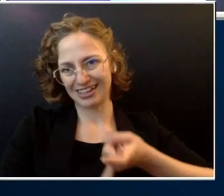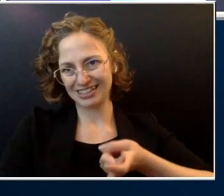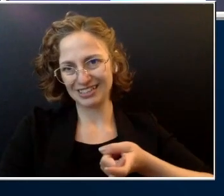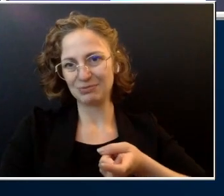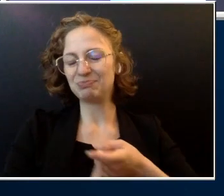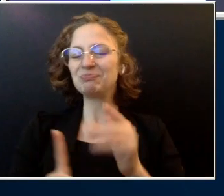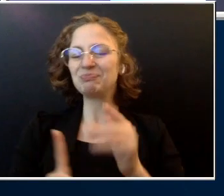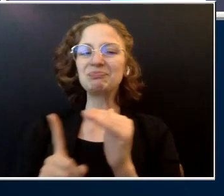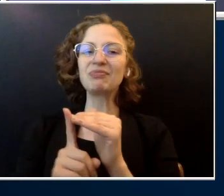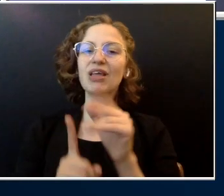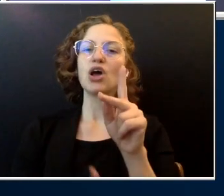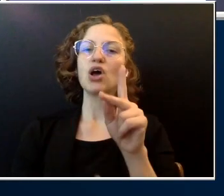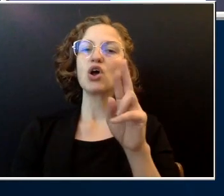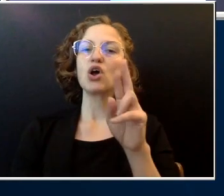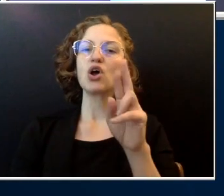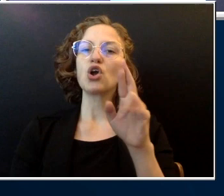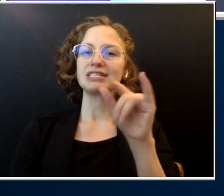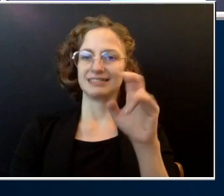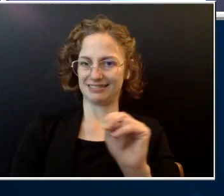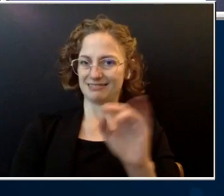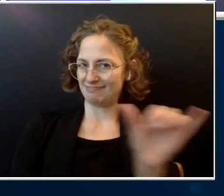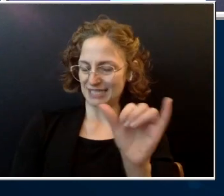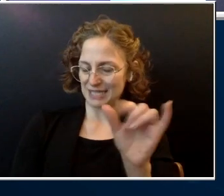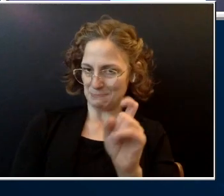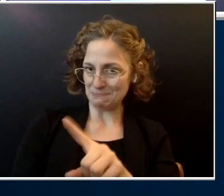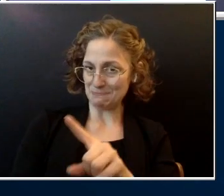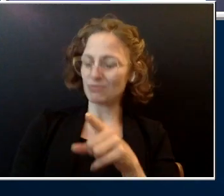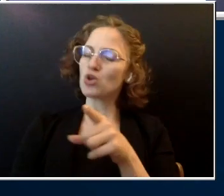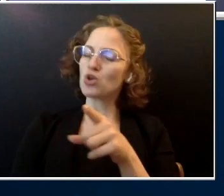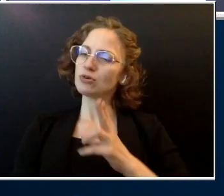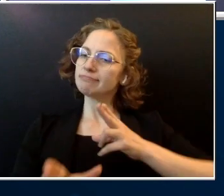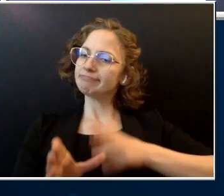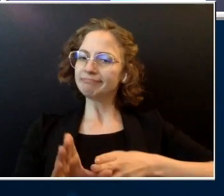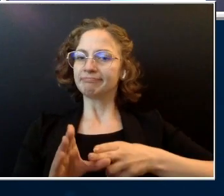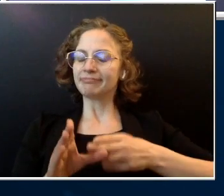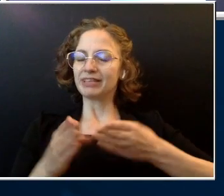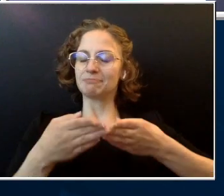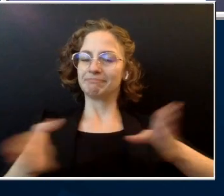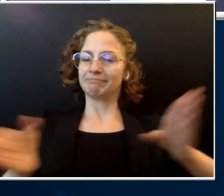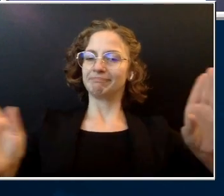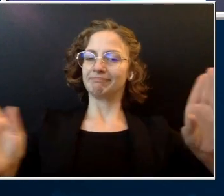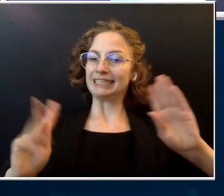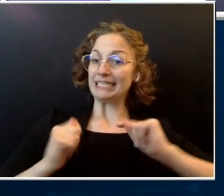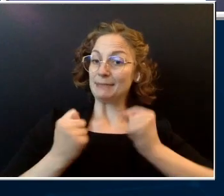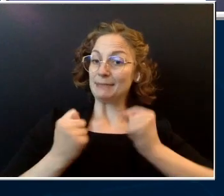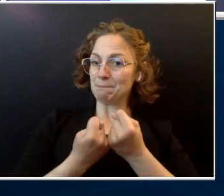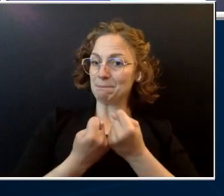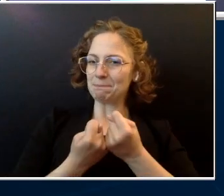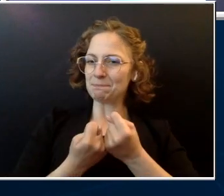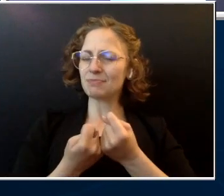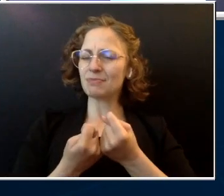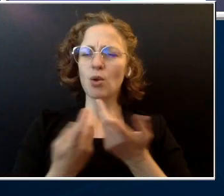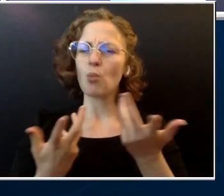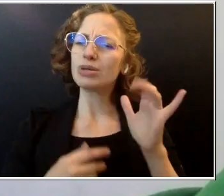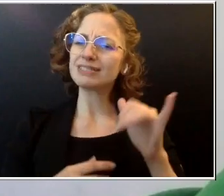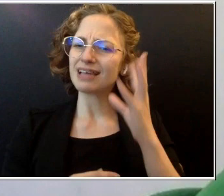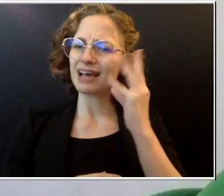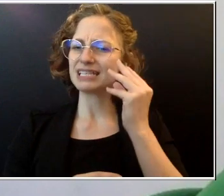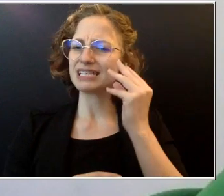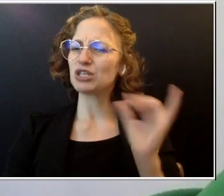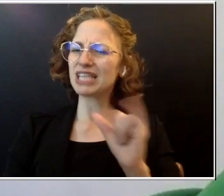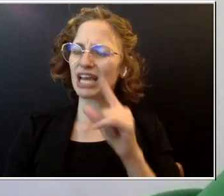of the bigger picture, the bigger team. What was it like, and what do you remember when you first met Tim?